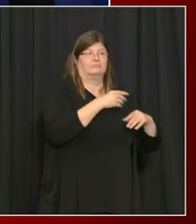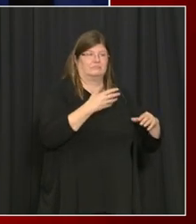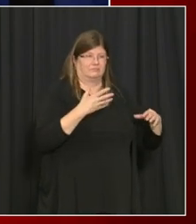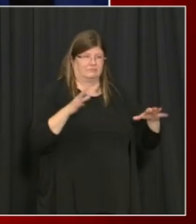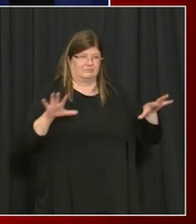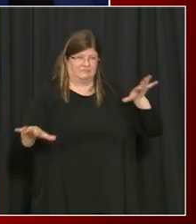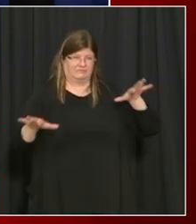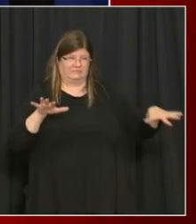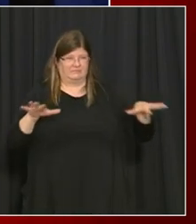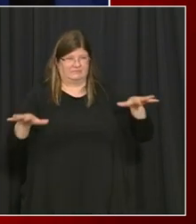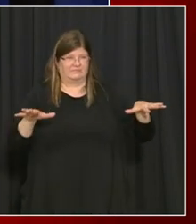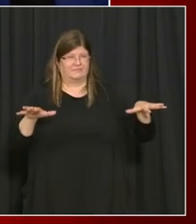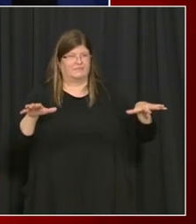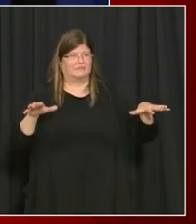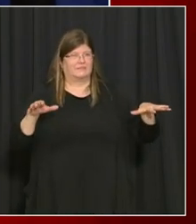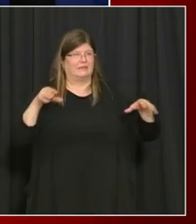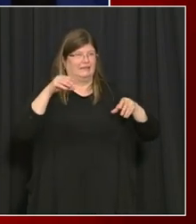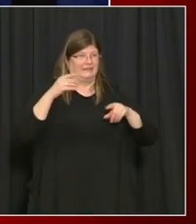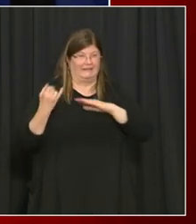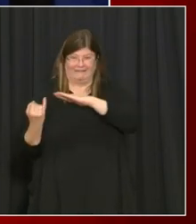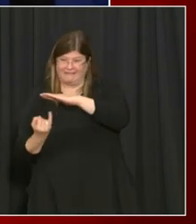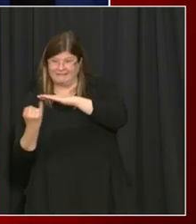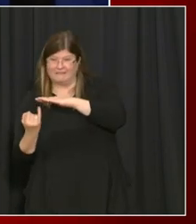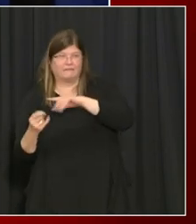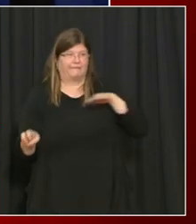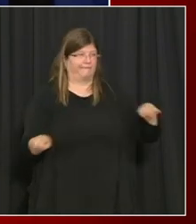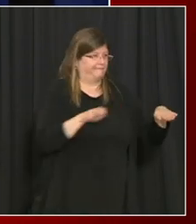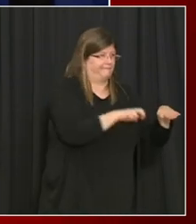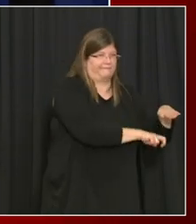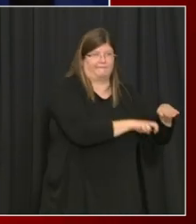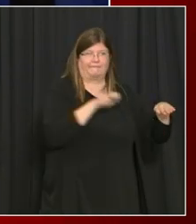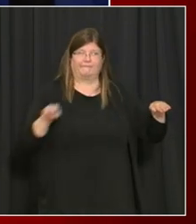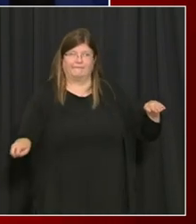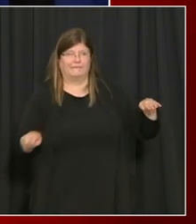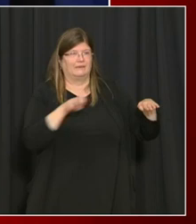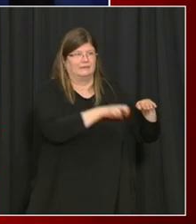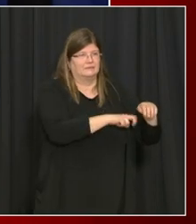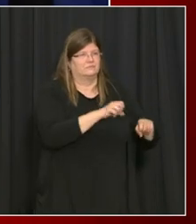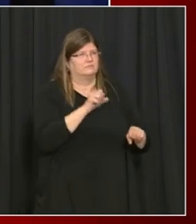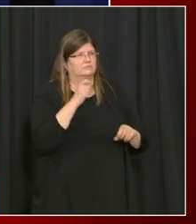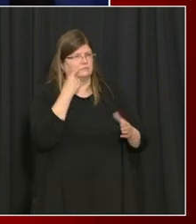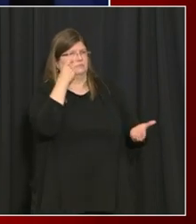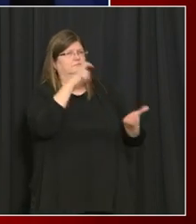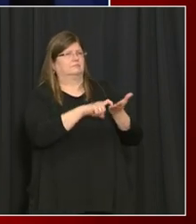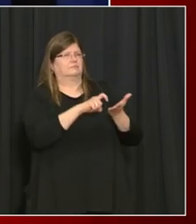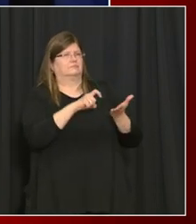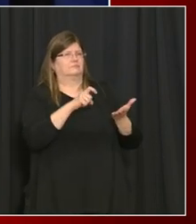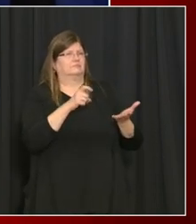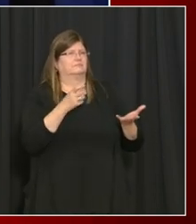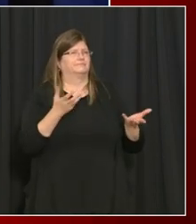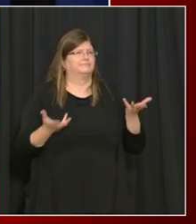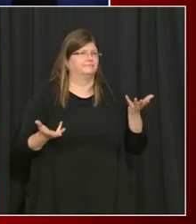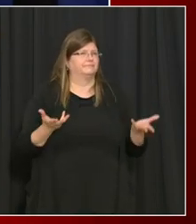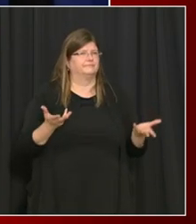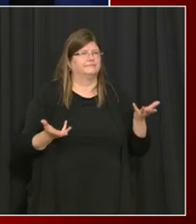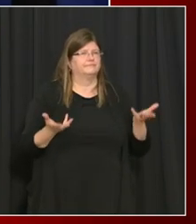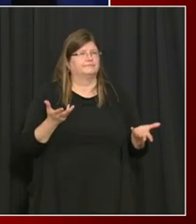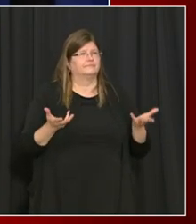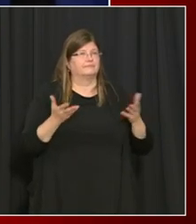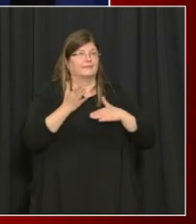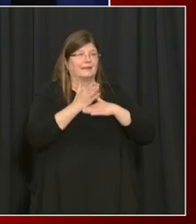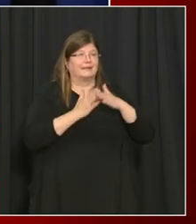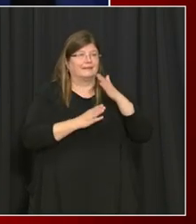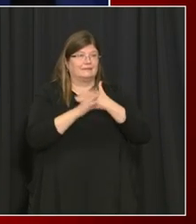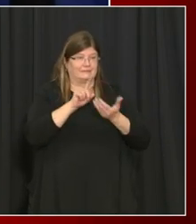the quarantine unit and mixing, and that is a bad practice. Or we may notice things such as the hand